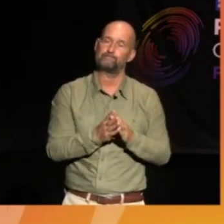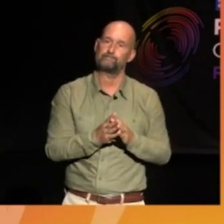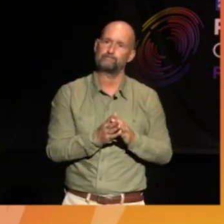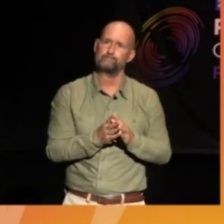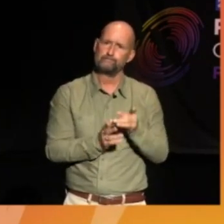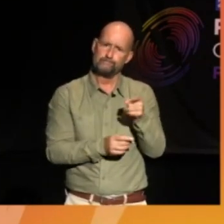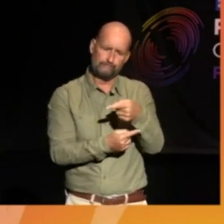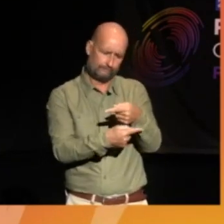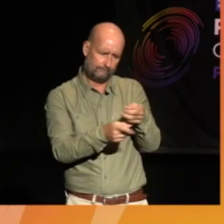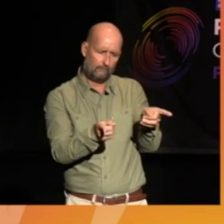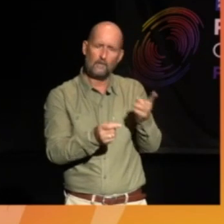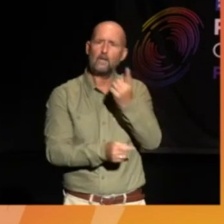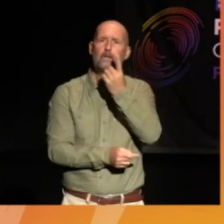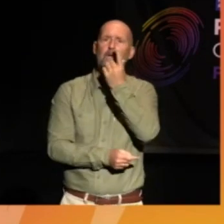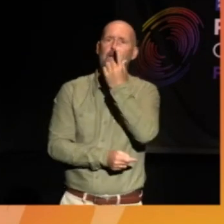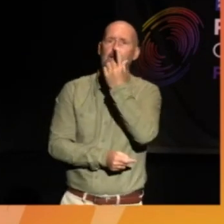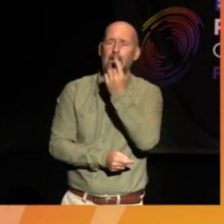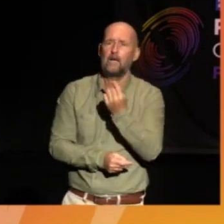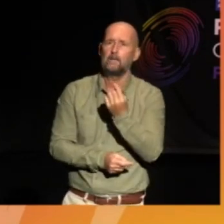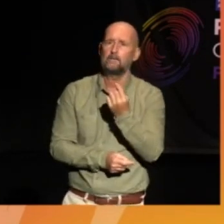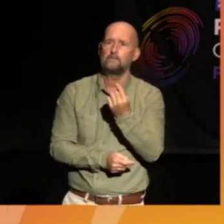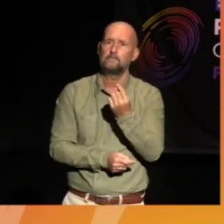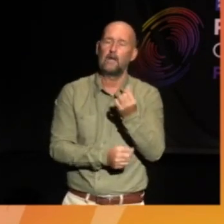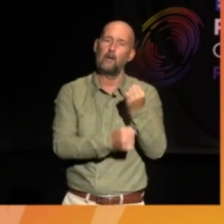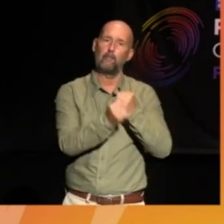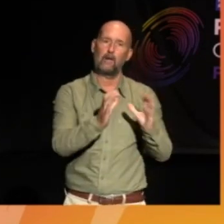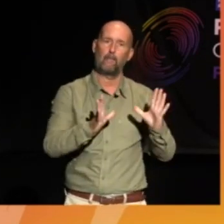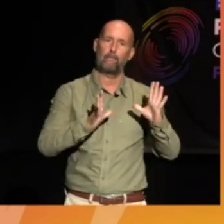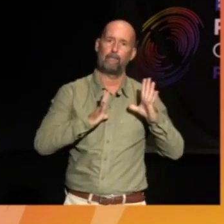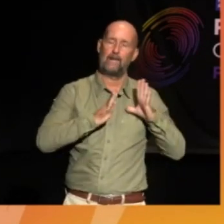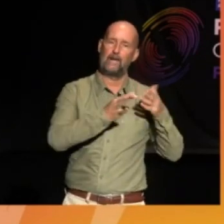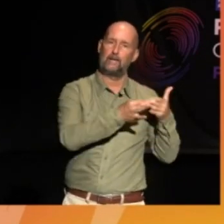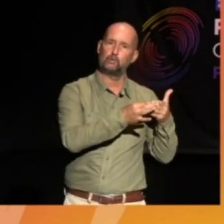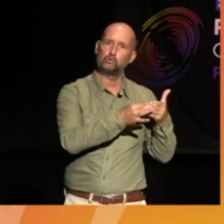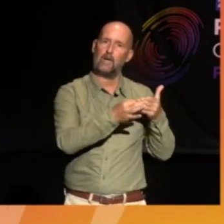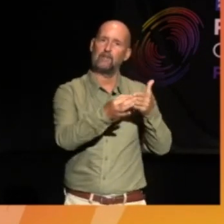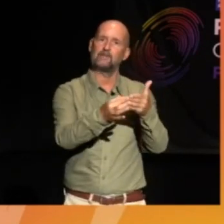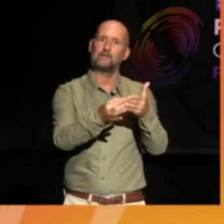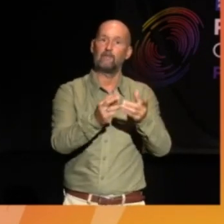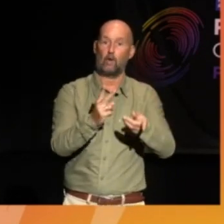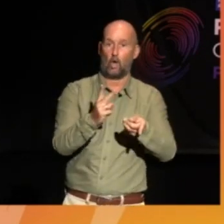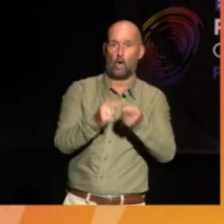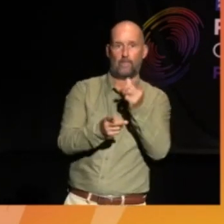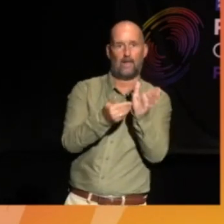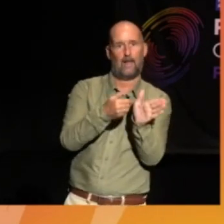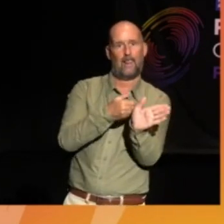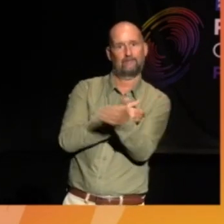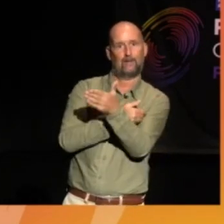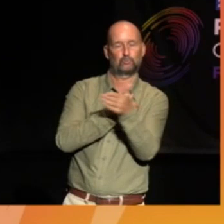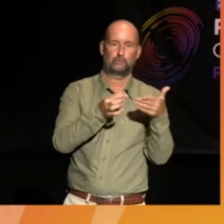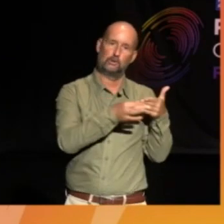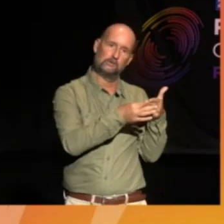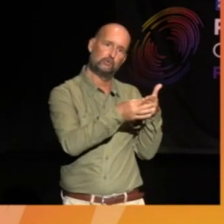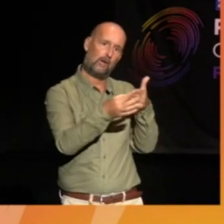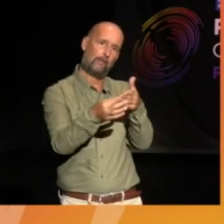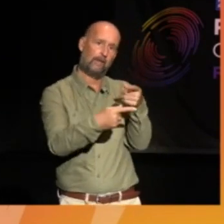can be the champions for the cause of left out sisters and brothers of them.